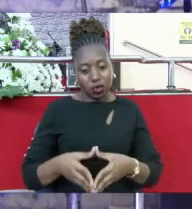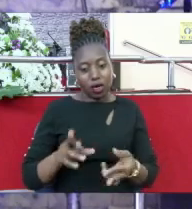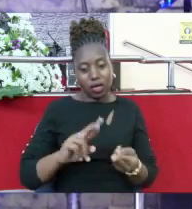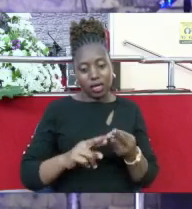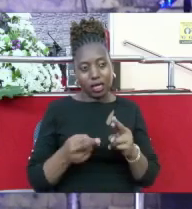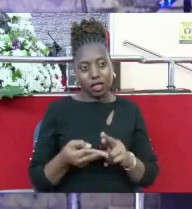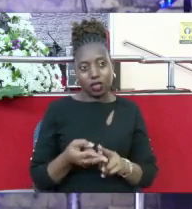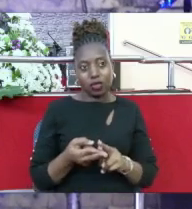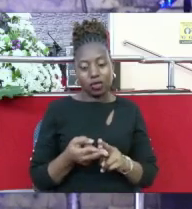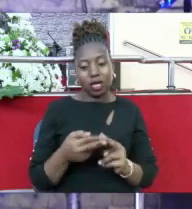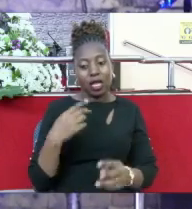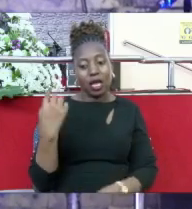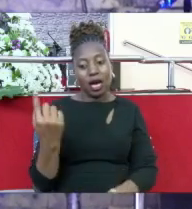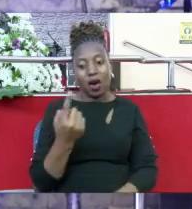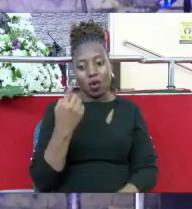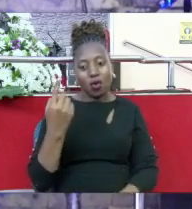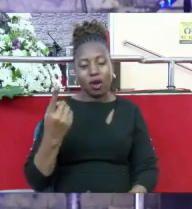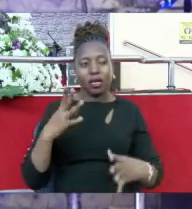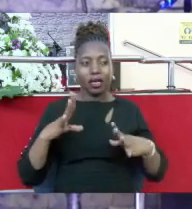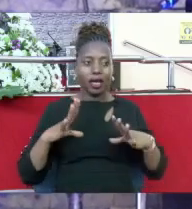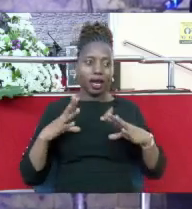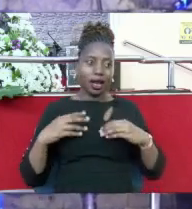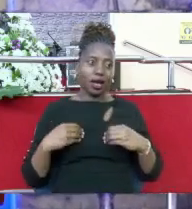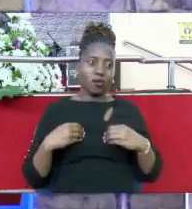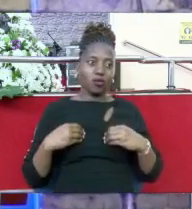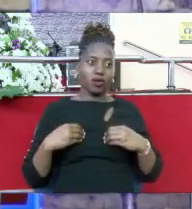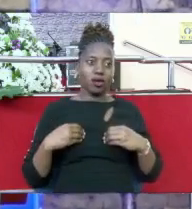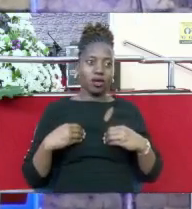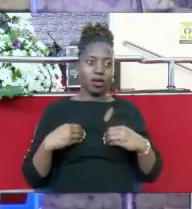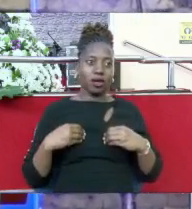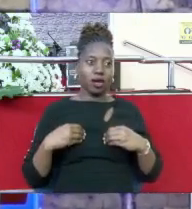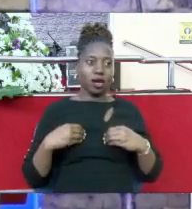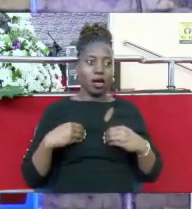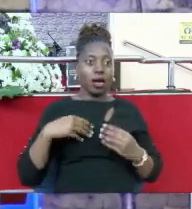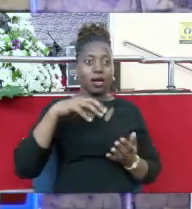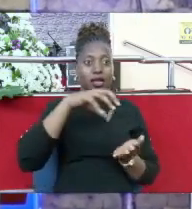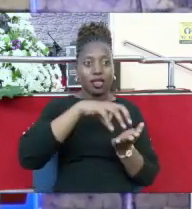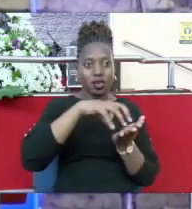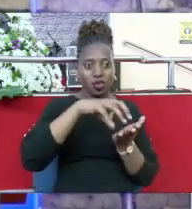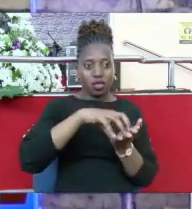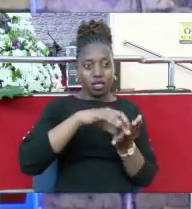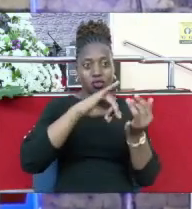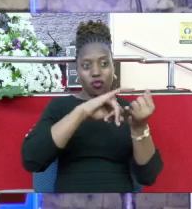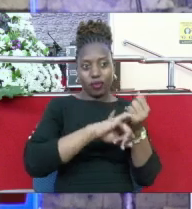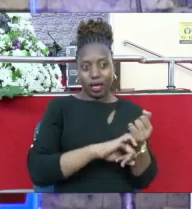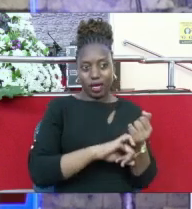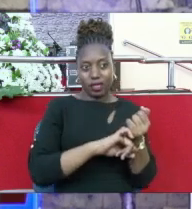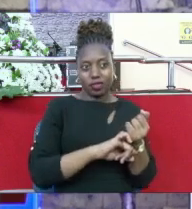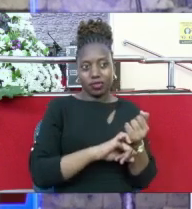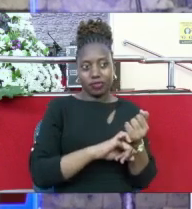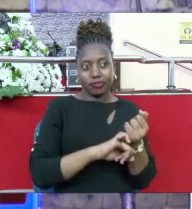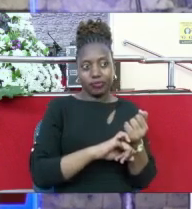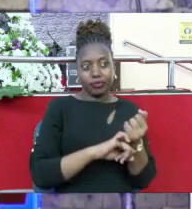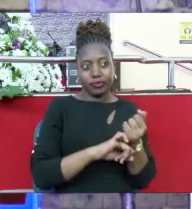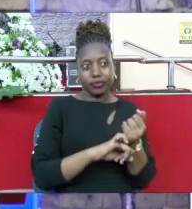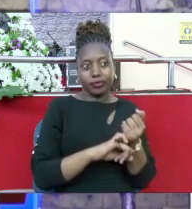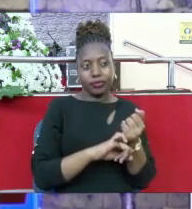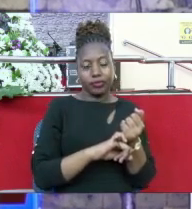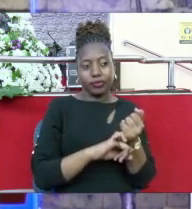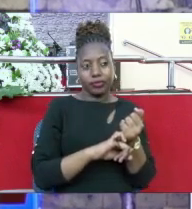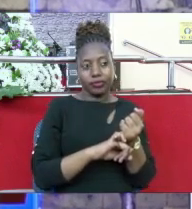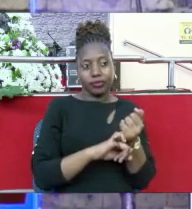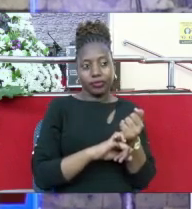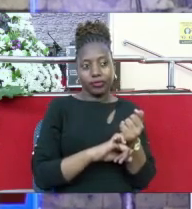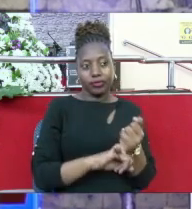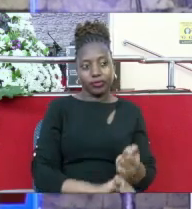only permitted within the context of marriage. Mapenzi havia mambo ya